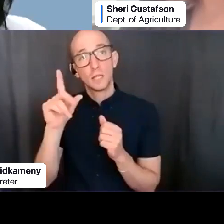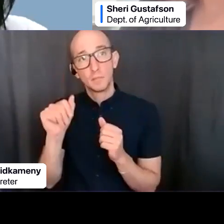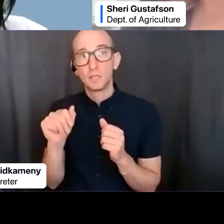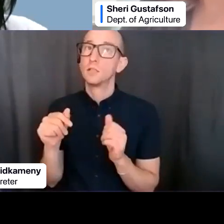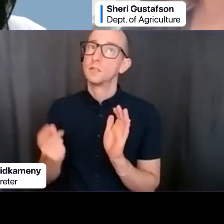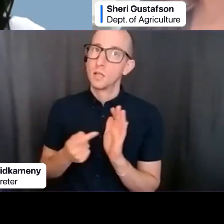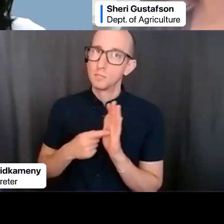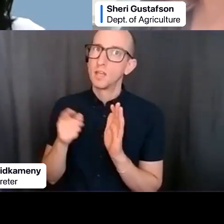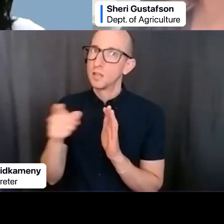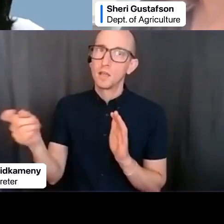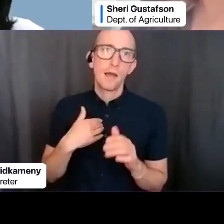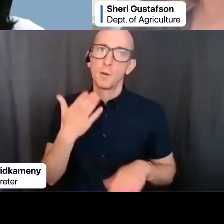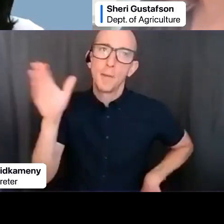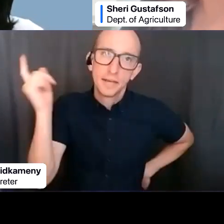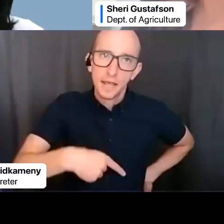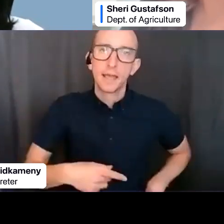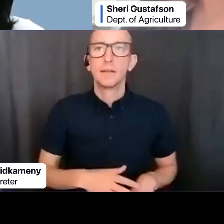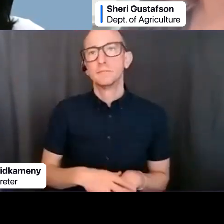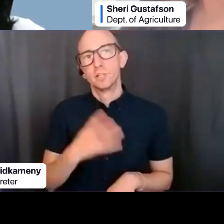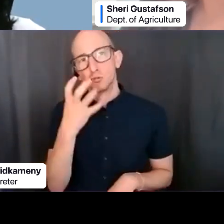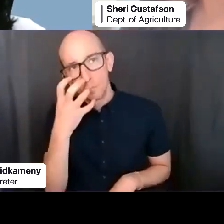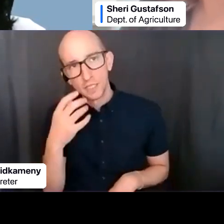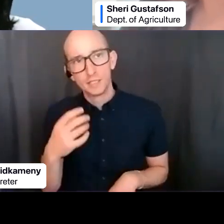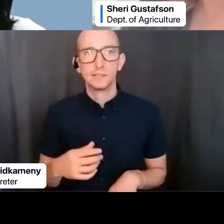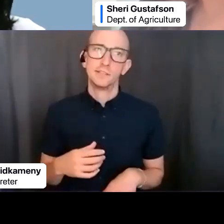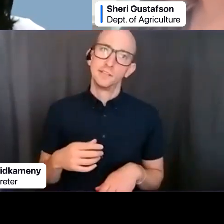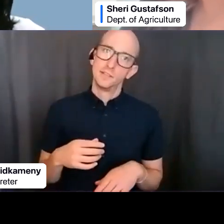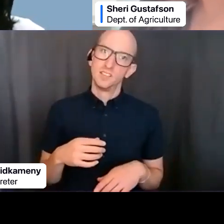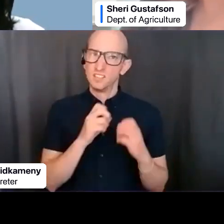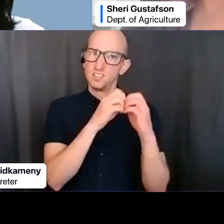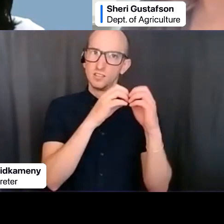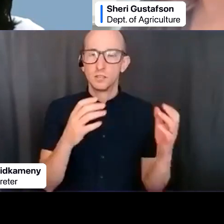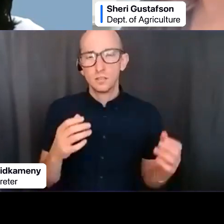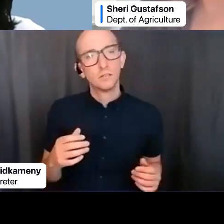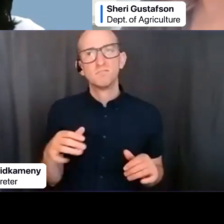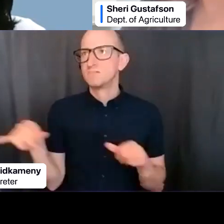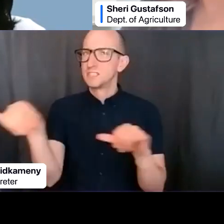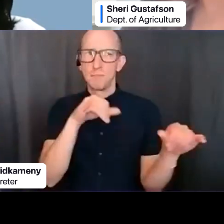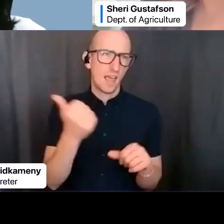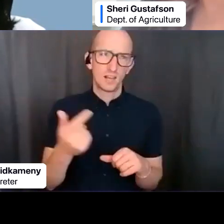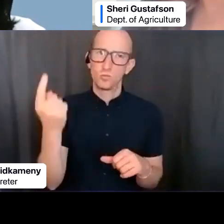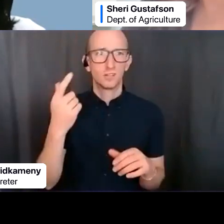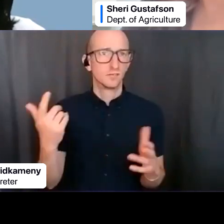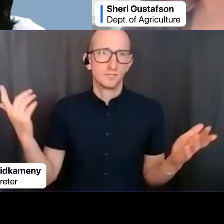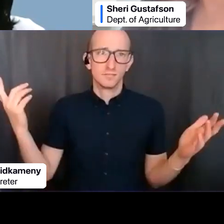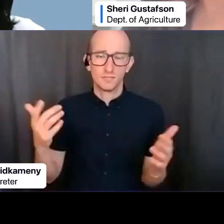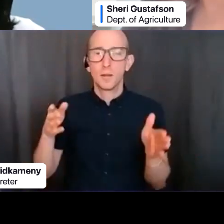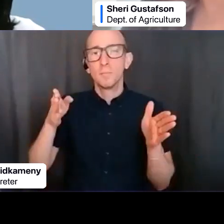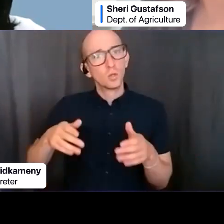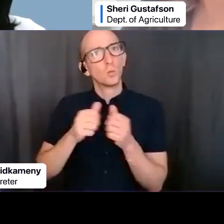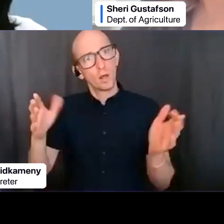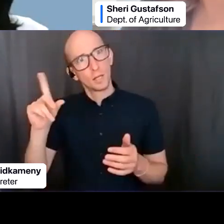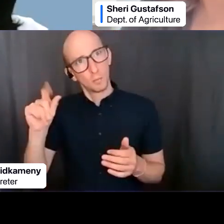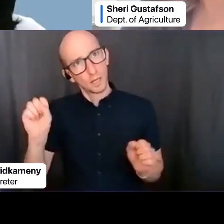have a bad day and be grumpy and whatever, just like any other person without a